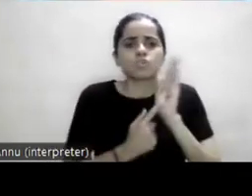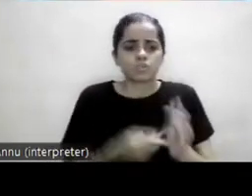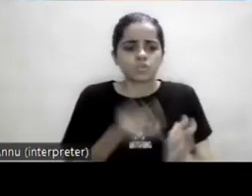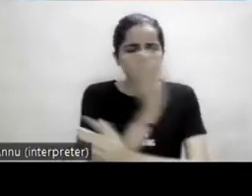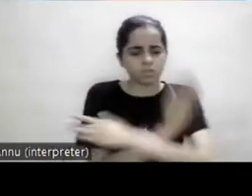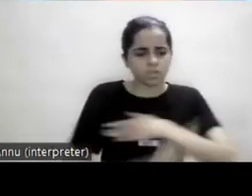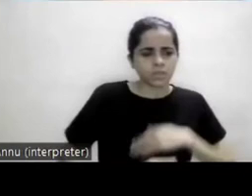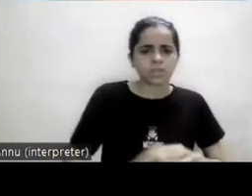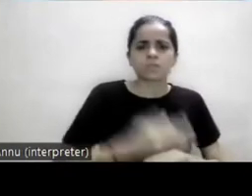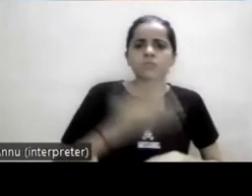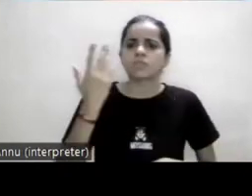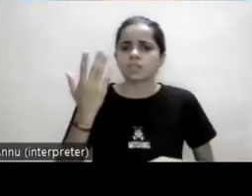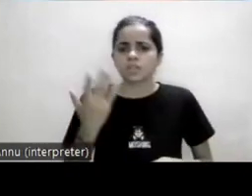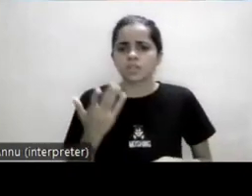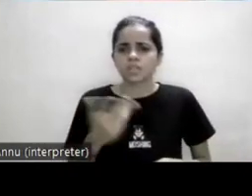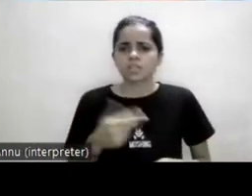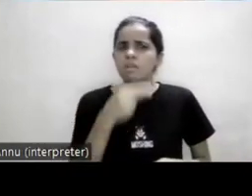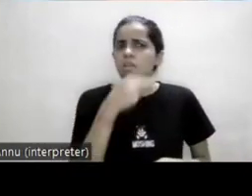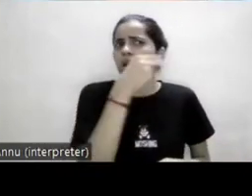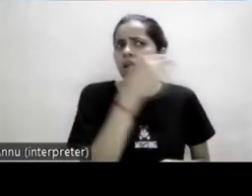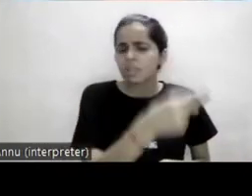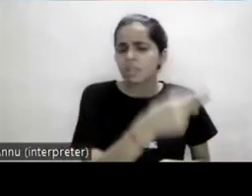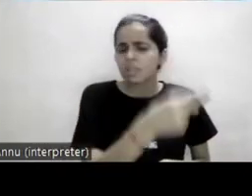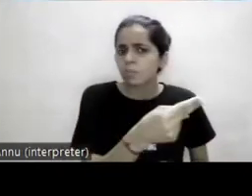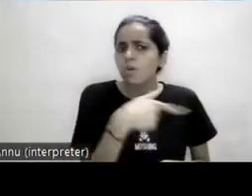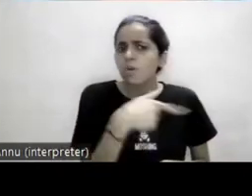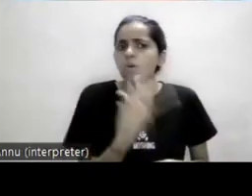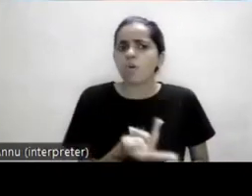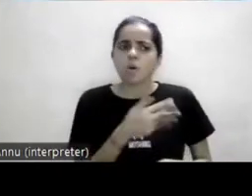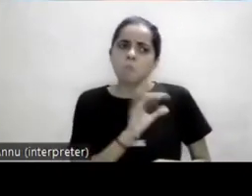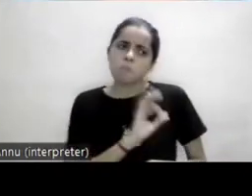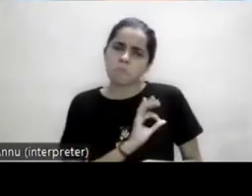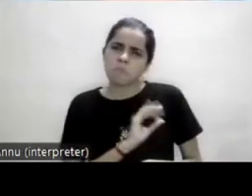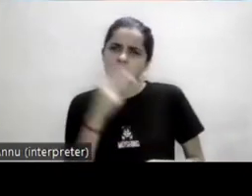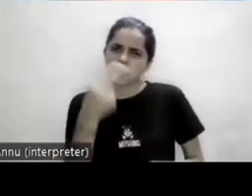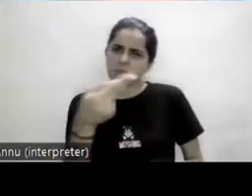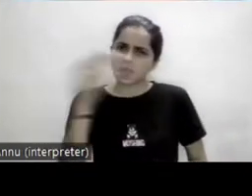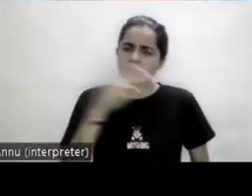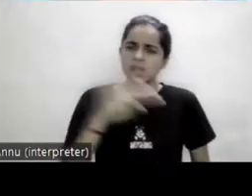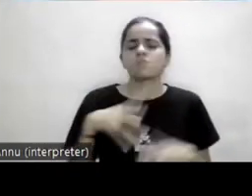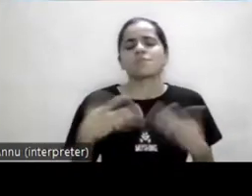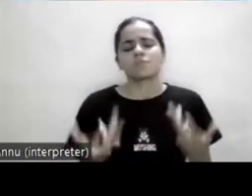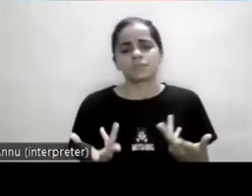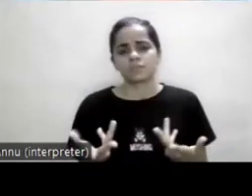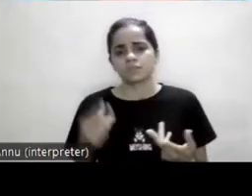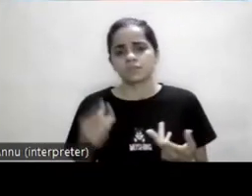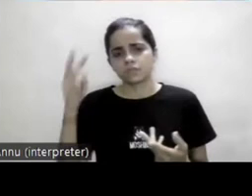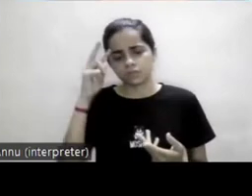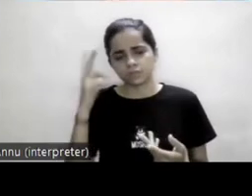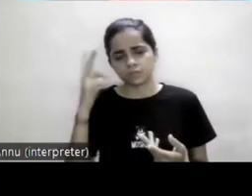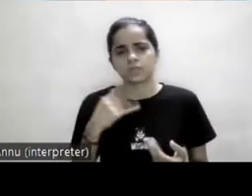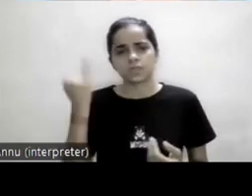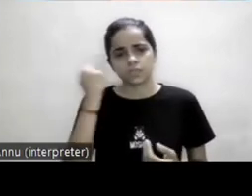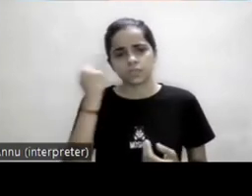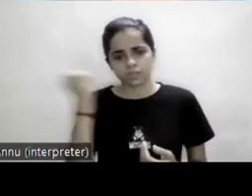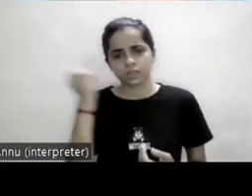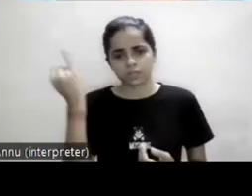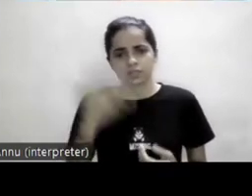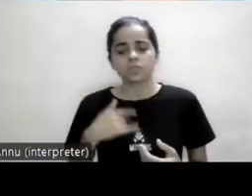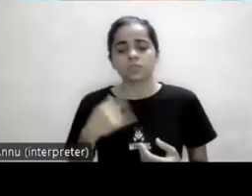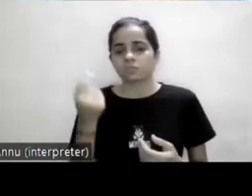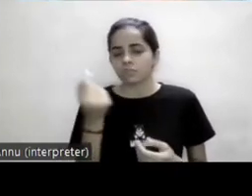Is it tokenism, or is it actually like that? Right. No, so I guess, this is something